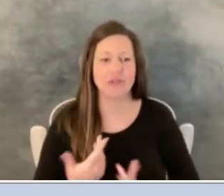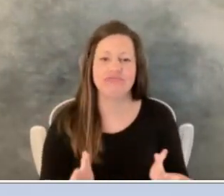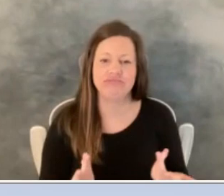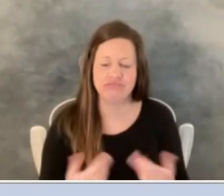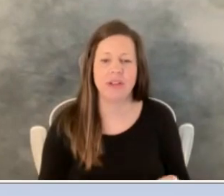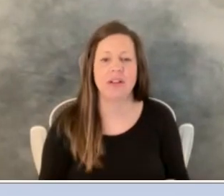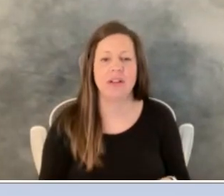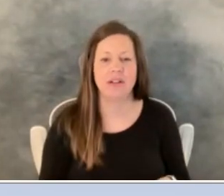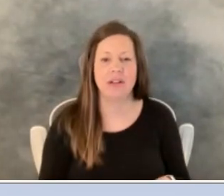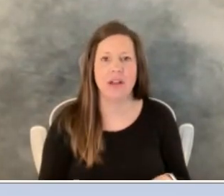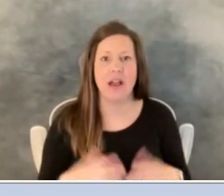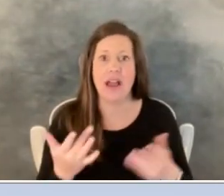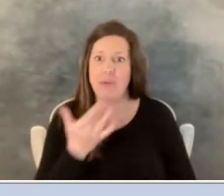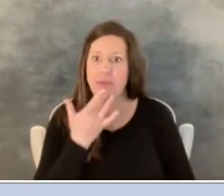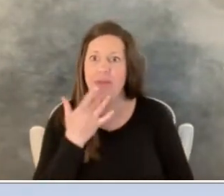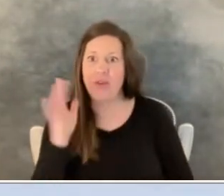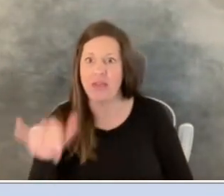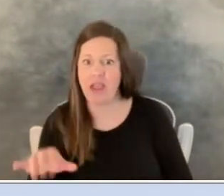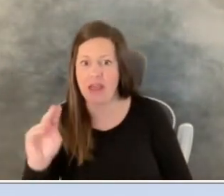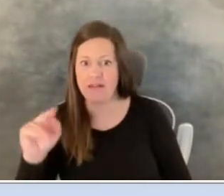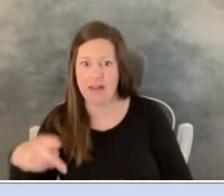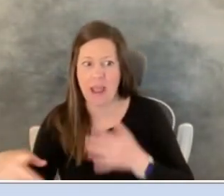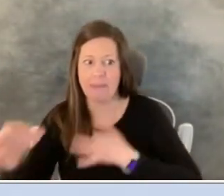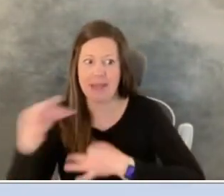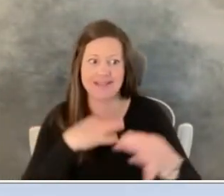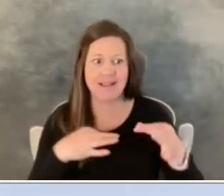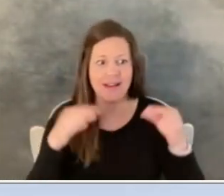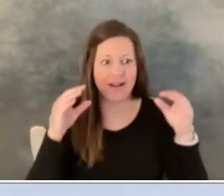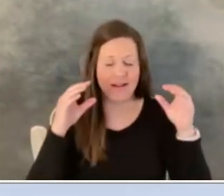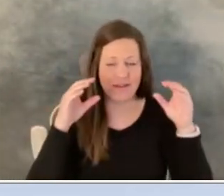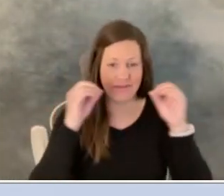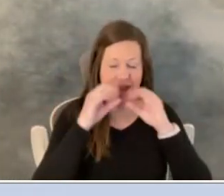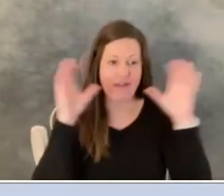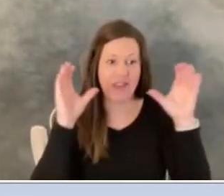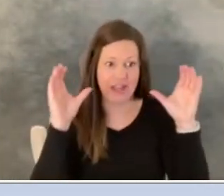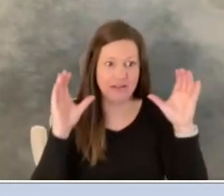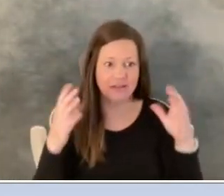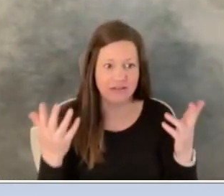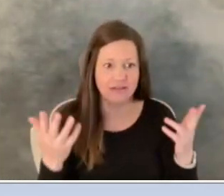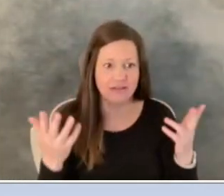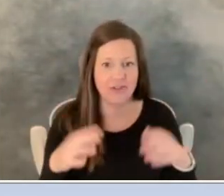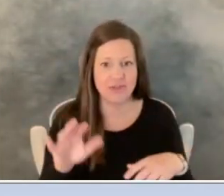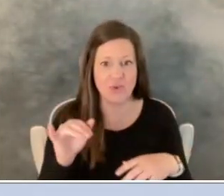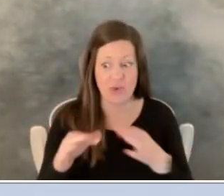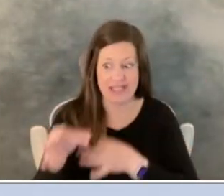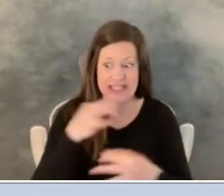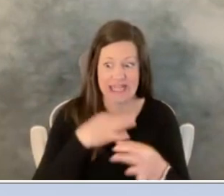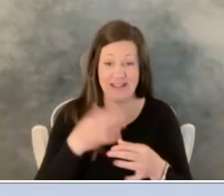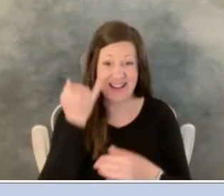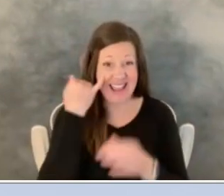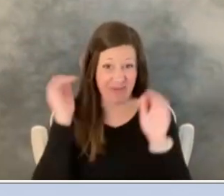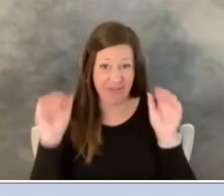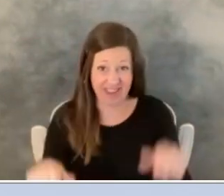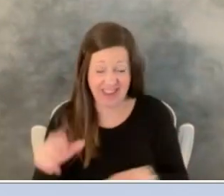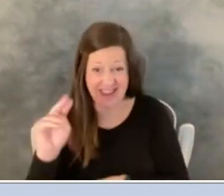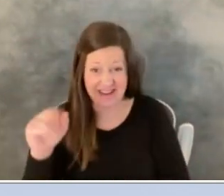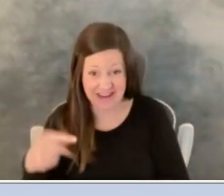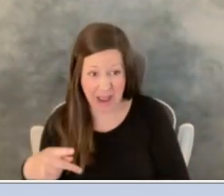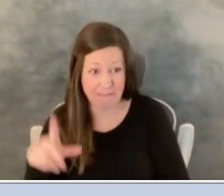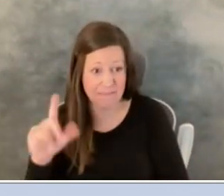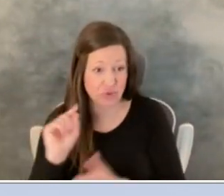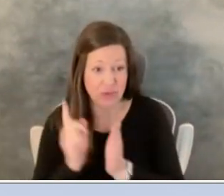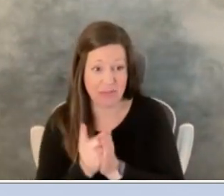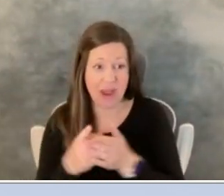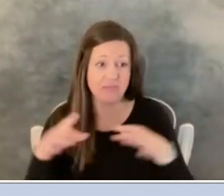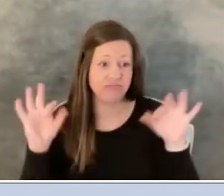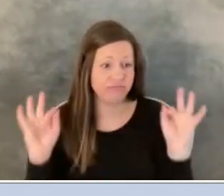drinking caffeine, especially in the afternoon time. Instead of drinking caffeine, if you can take a 20-minute power nap, that's healthier